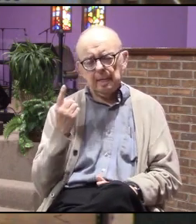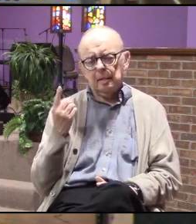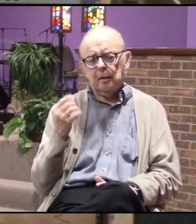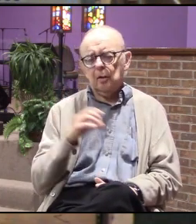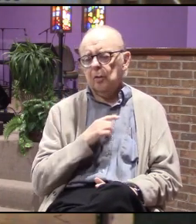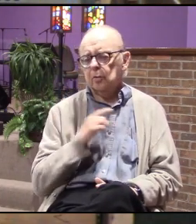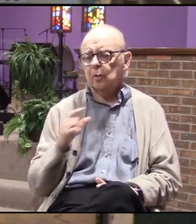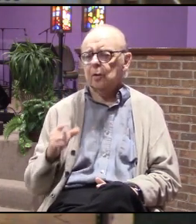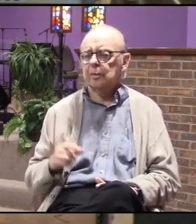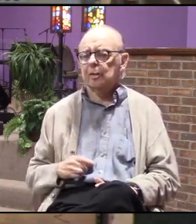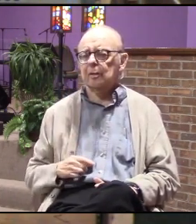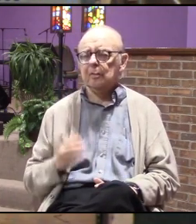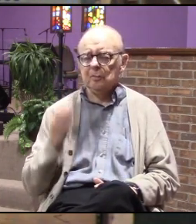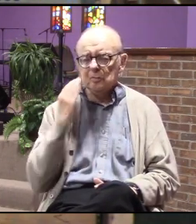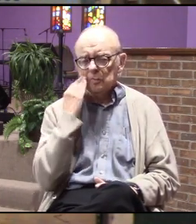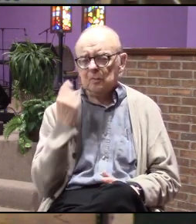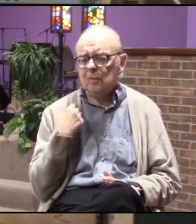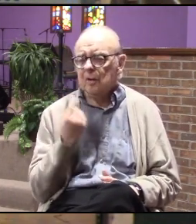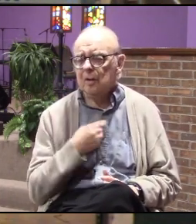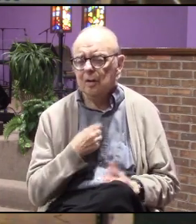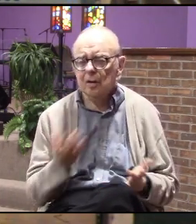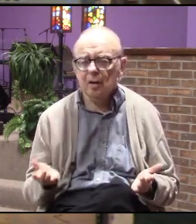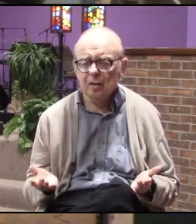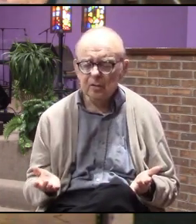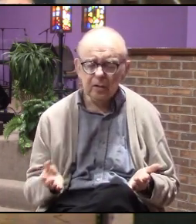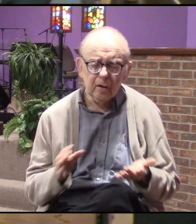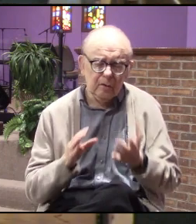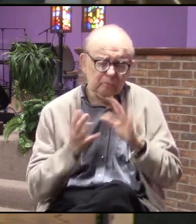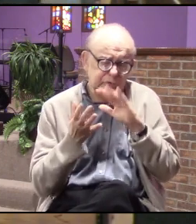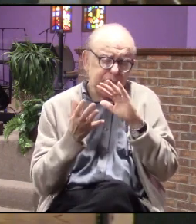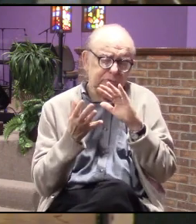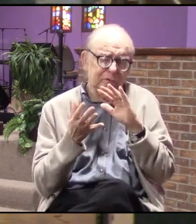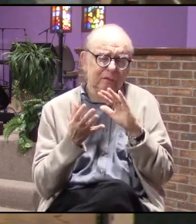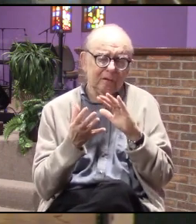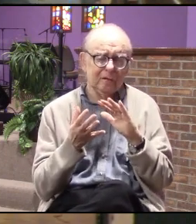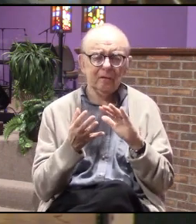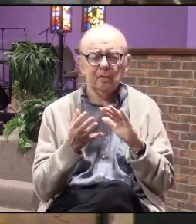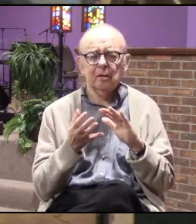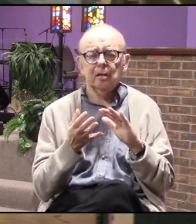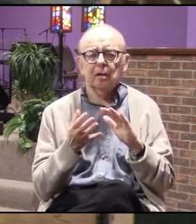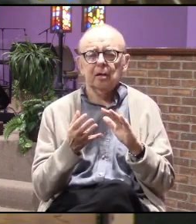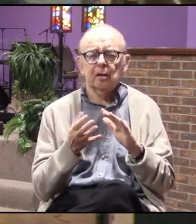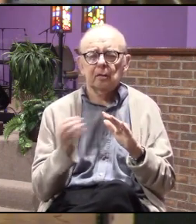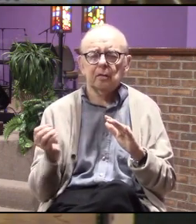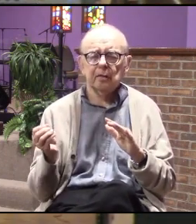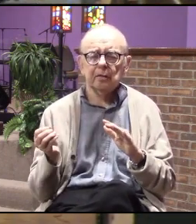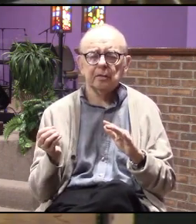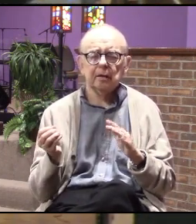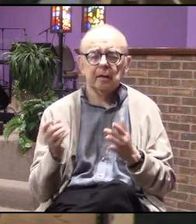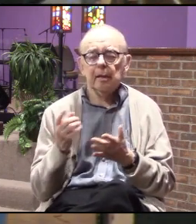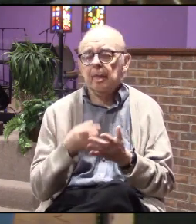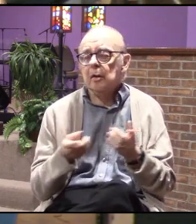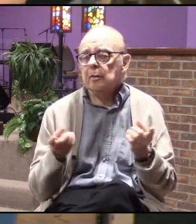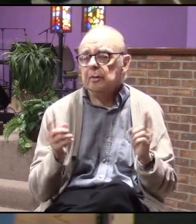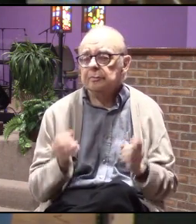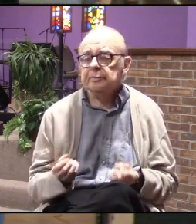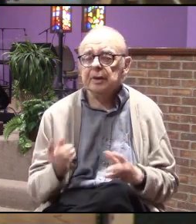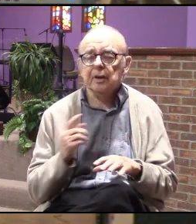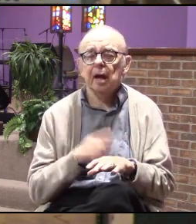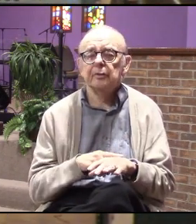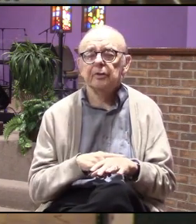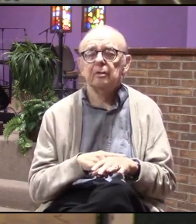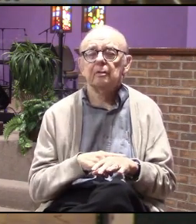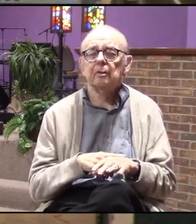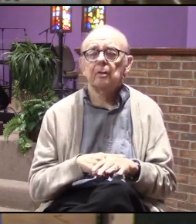thinking, oh Lord, we're in a mess. And so what ends up happening a lot of